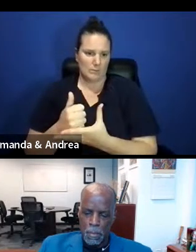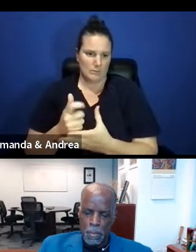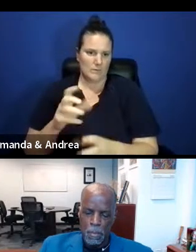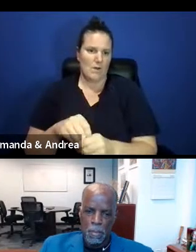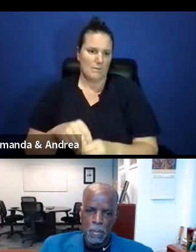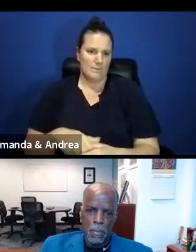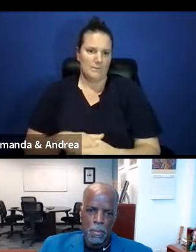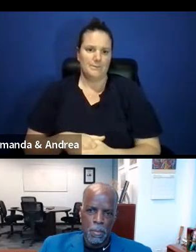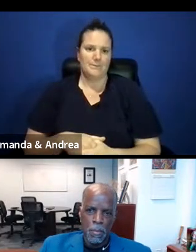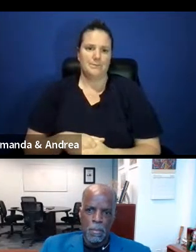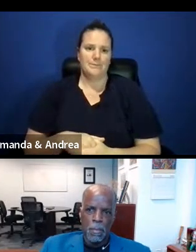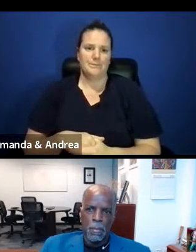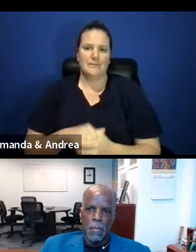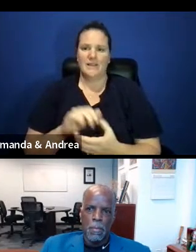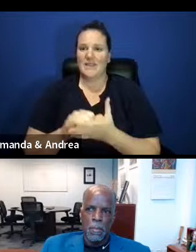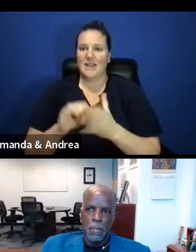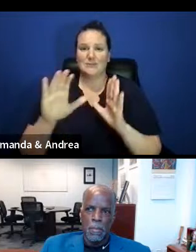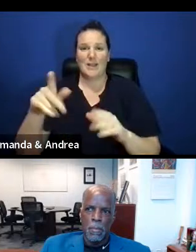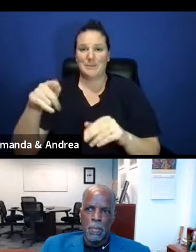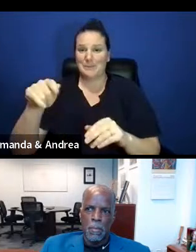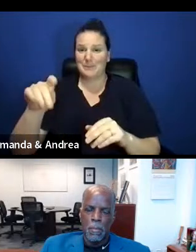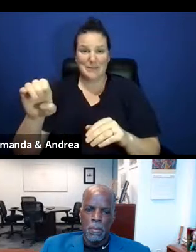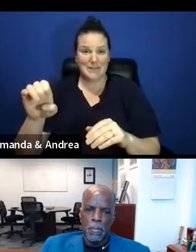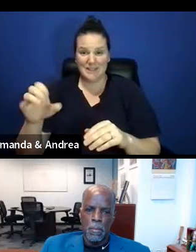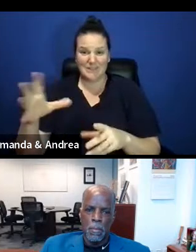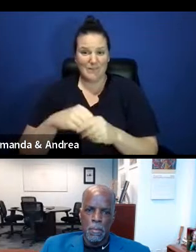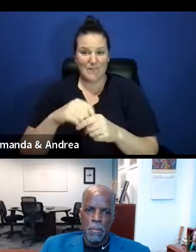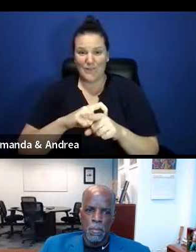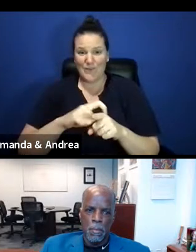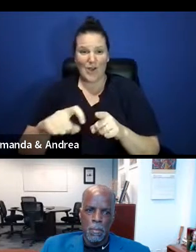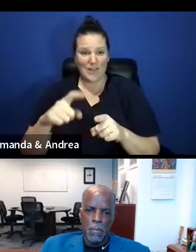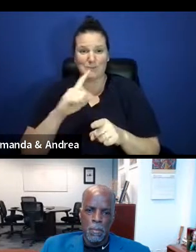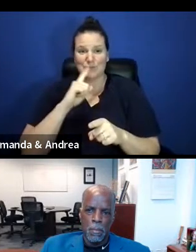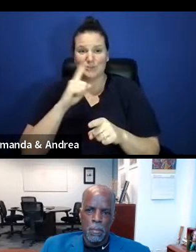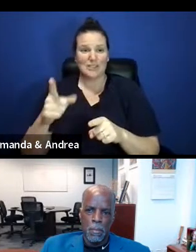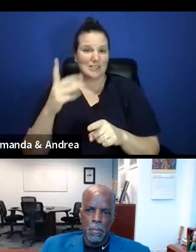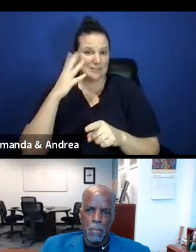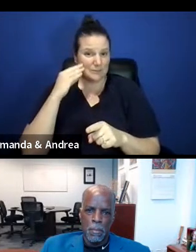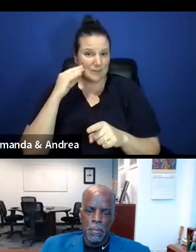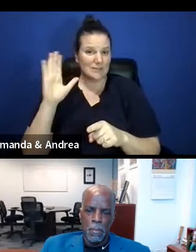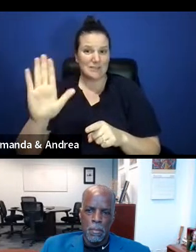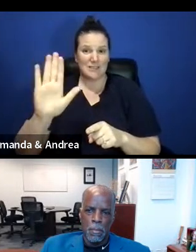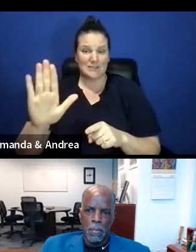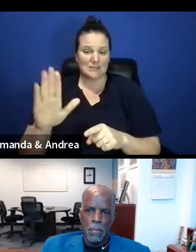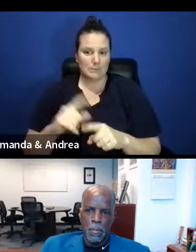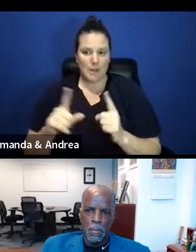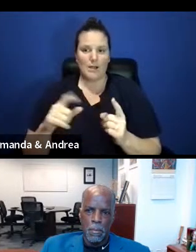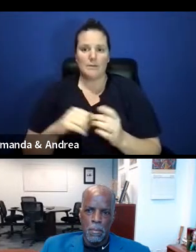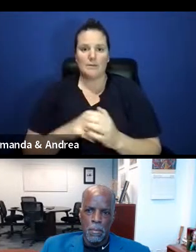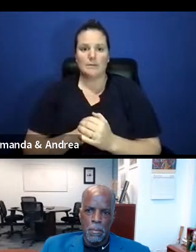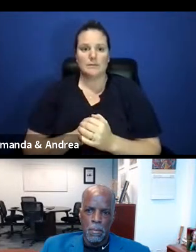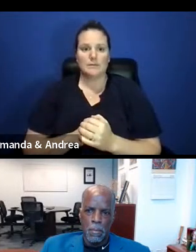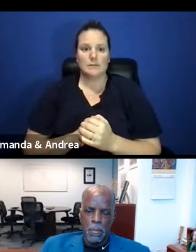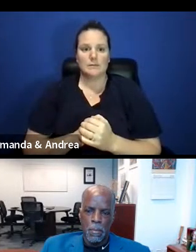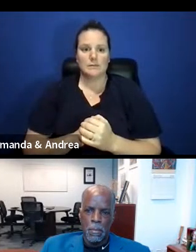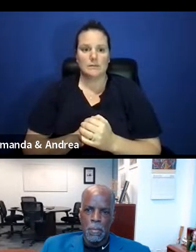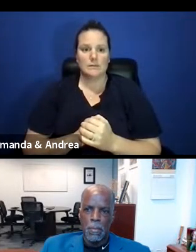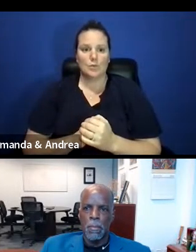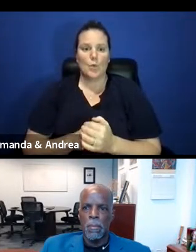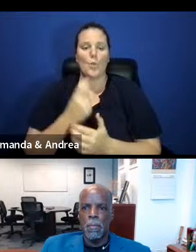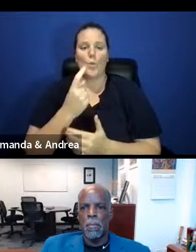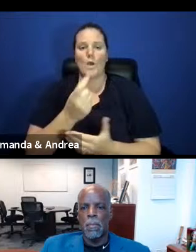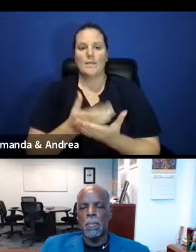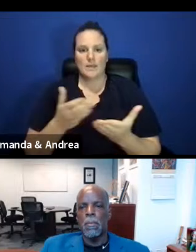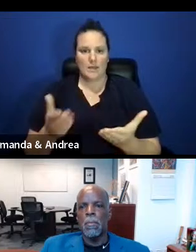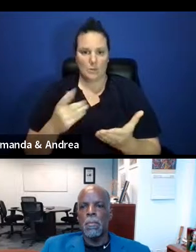Well, it's great that we've got Pete on the call today. I'm sure Pete could speak to what his experience is, but I would say that, one of the things